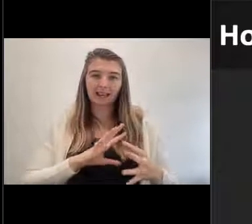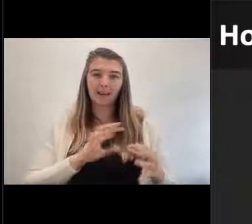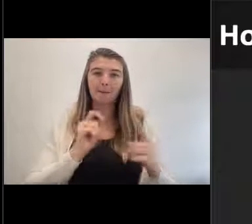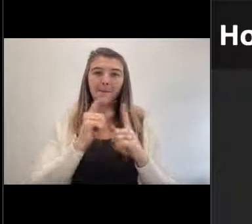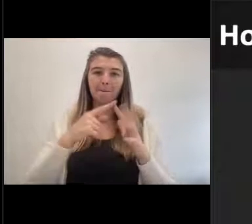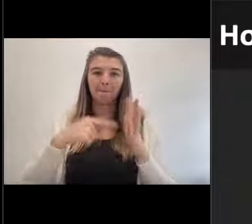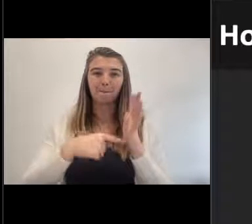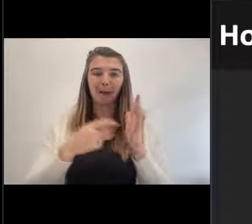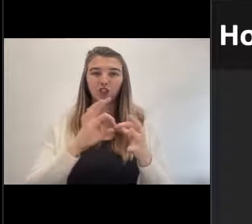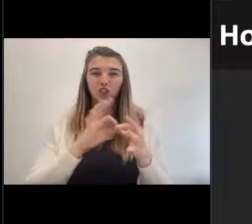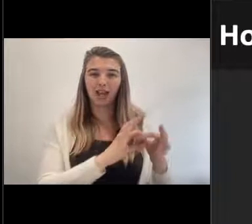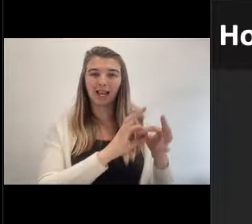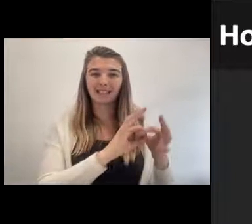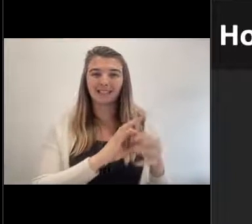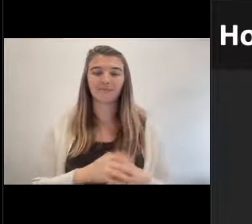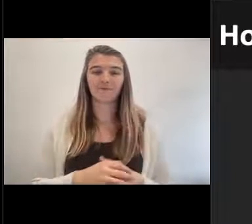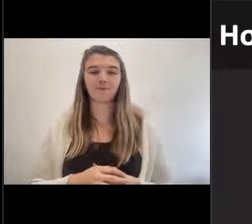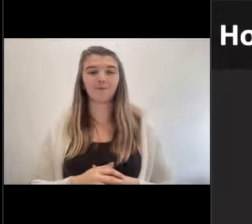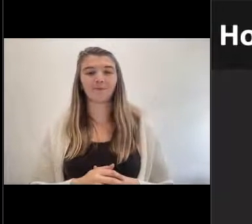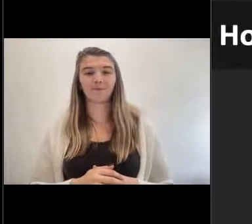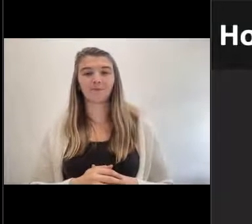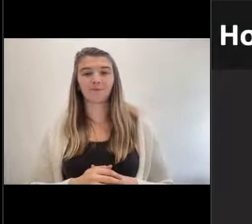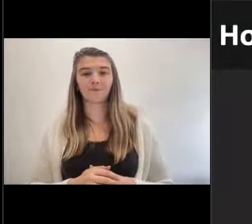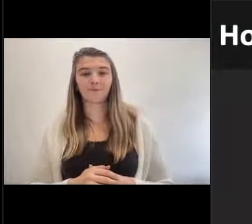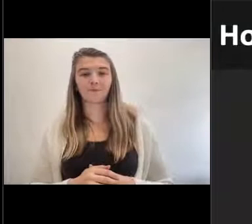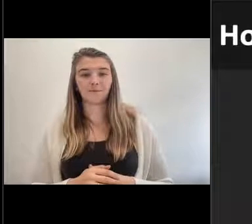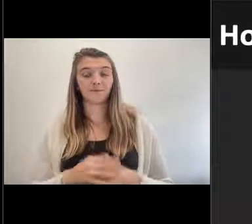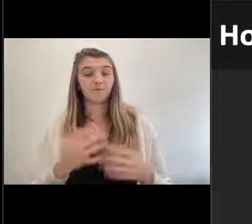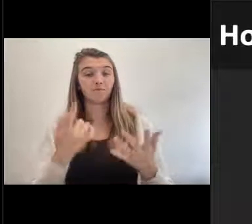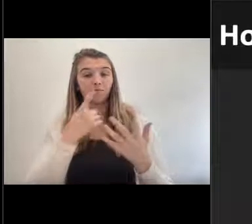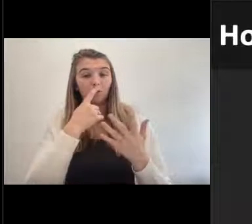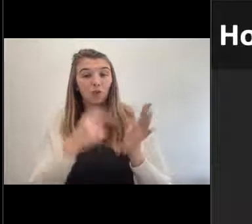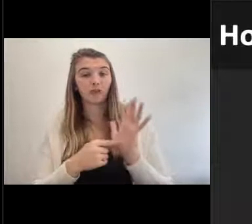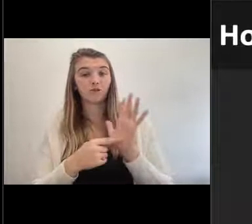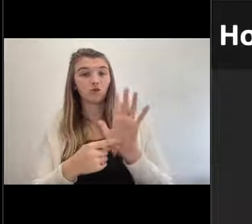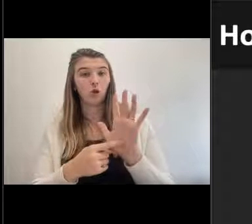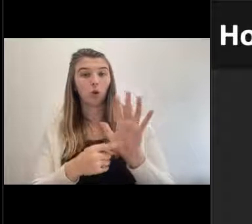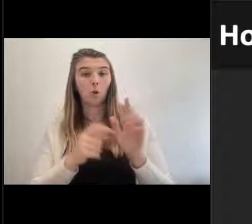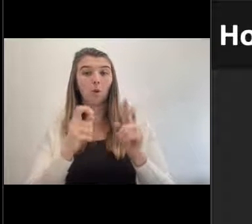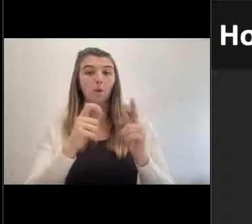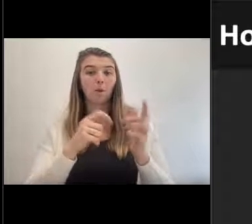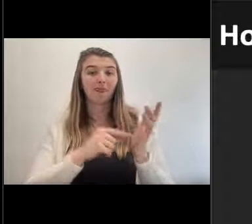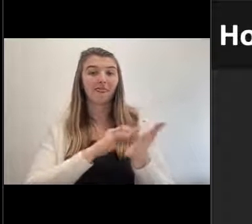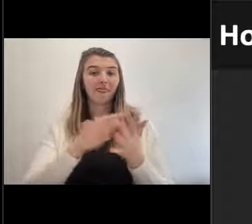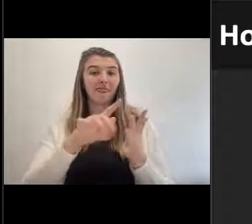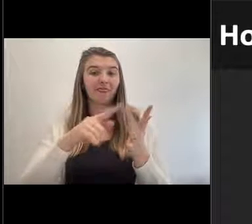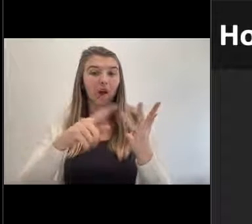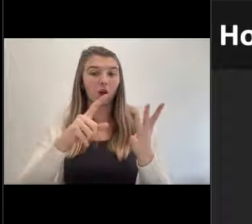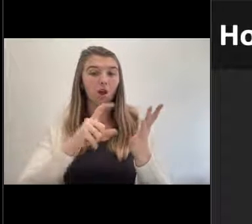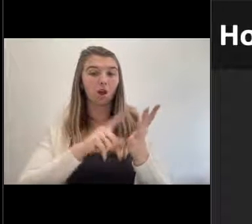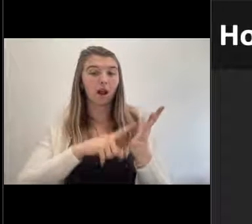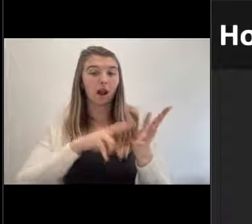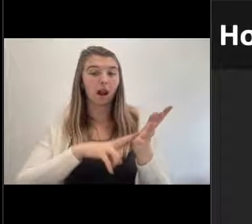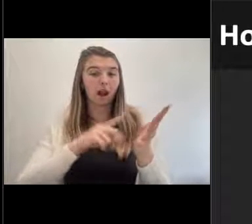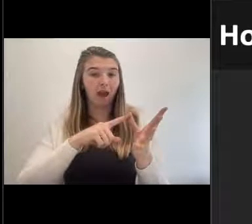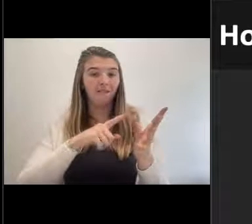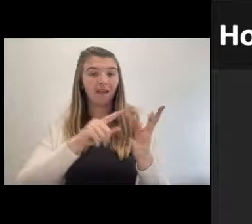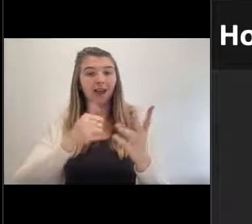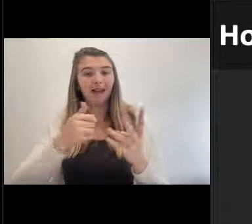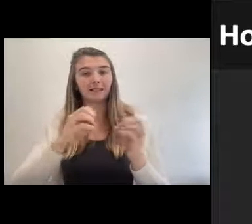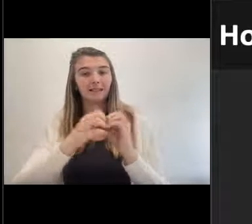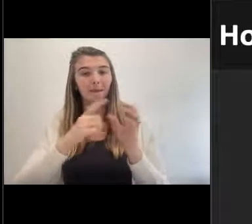have increases in the surface oxidation for PET that was incubated with both Thioclava and Bacillus, in blue for the